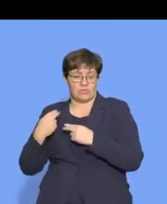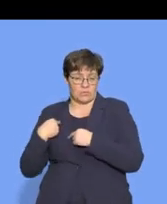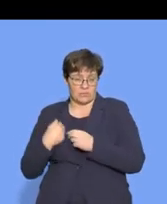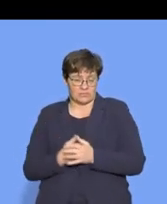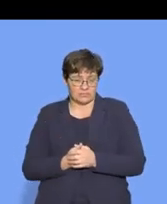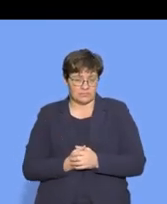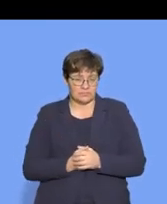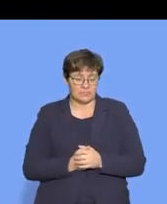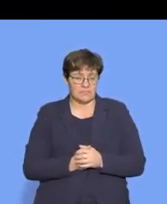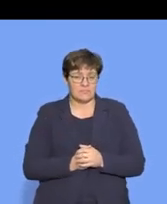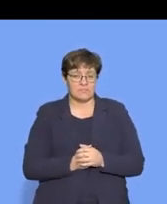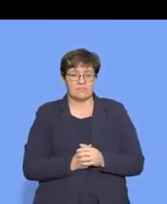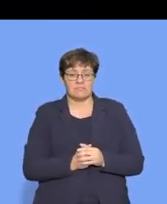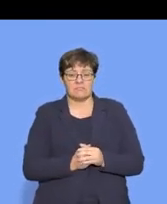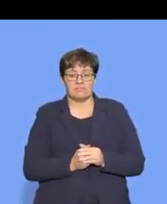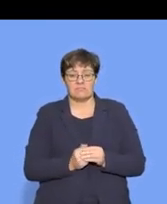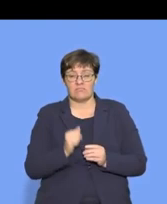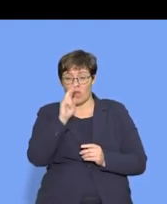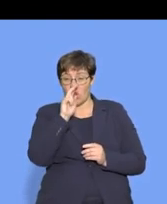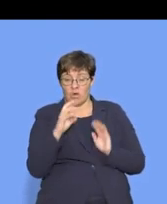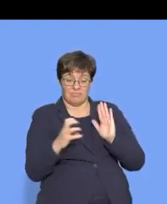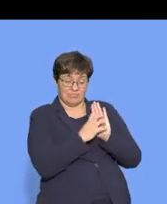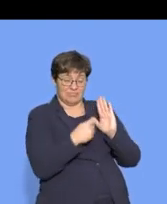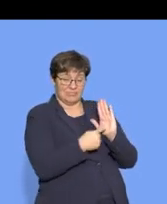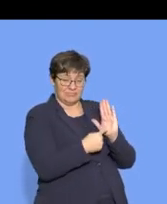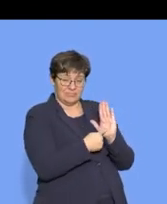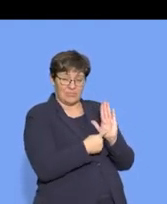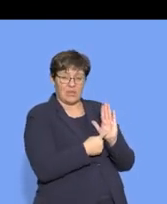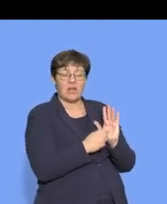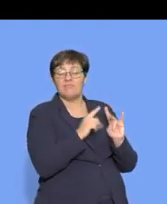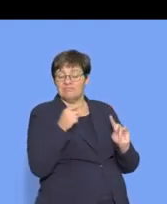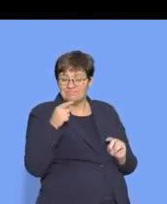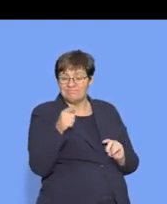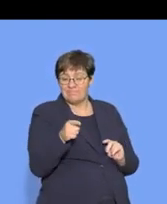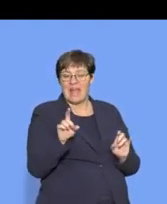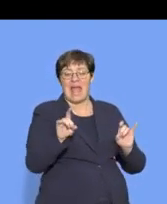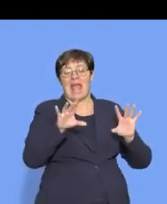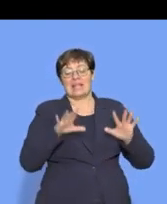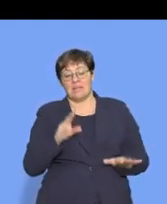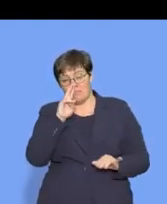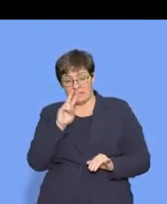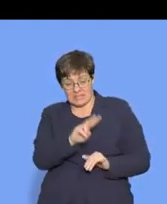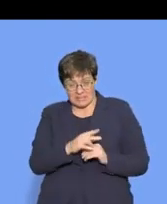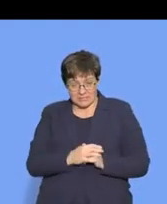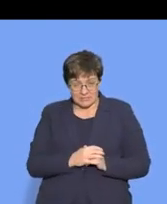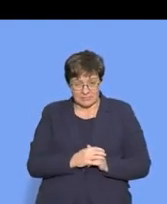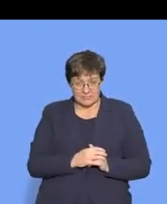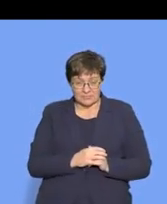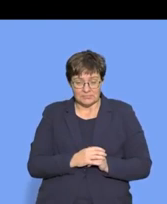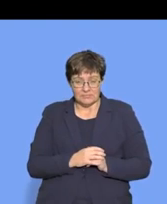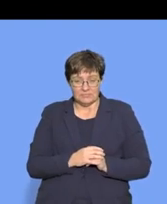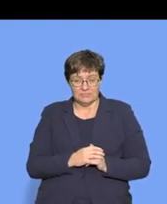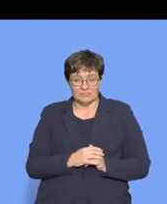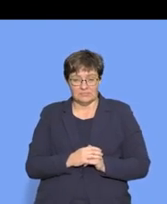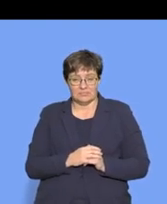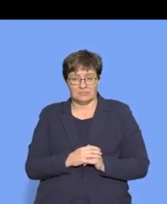And if we look at this diagram, this is the type of diagram you would probably see in some of your exams,